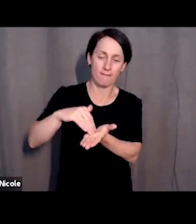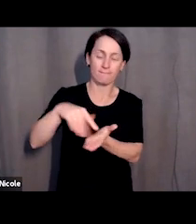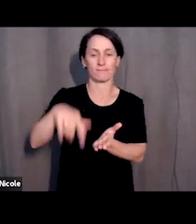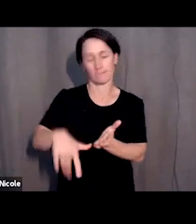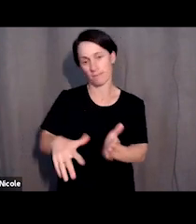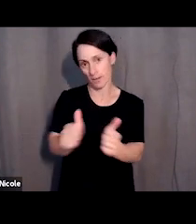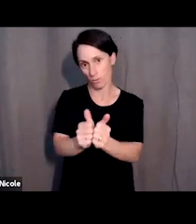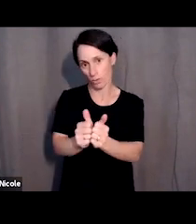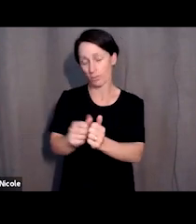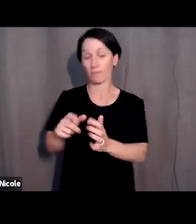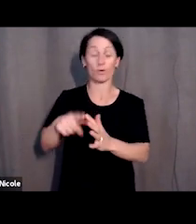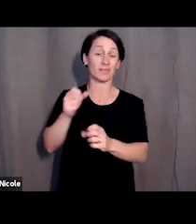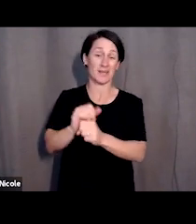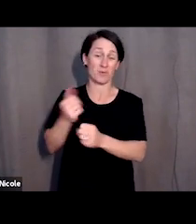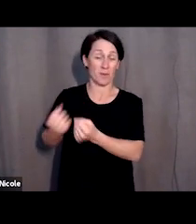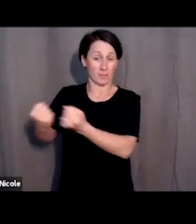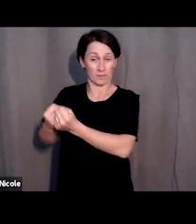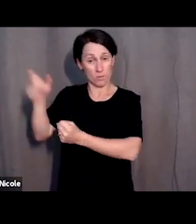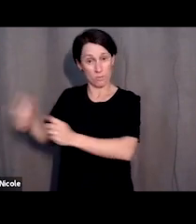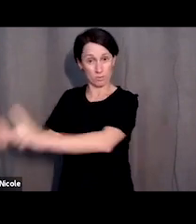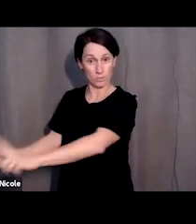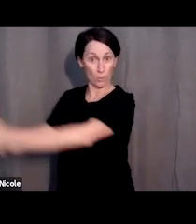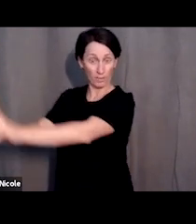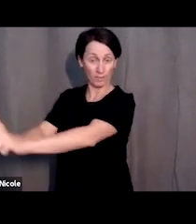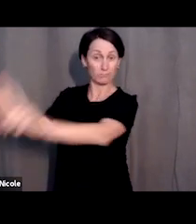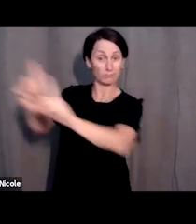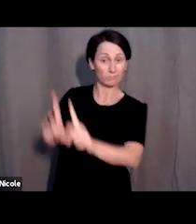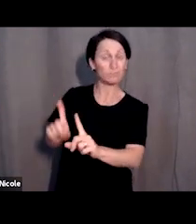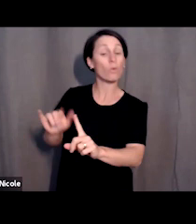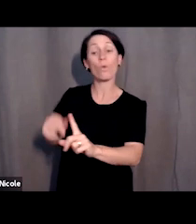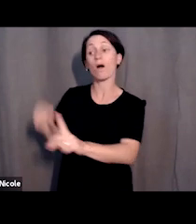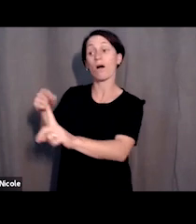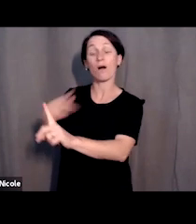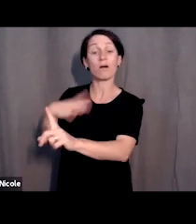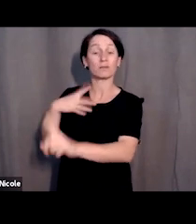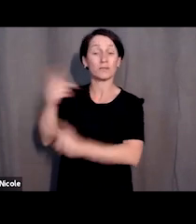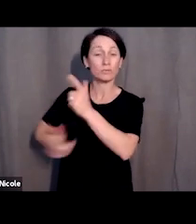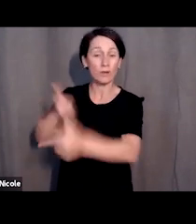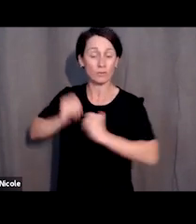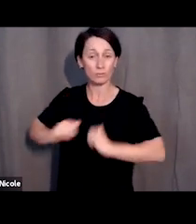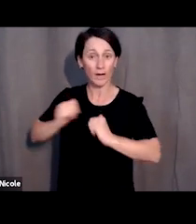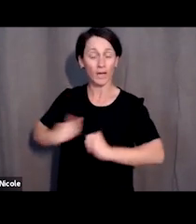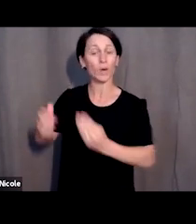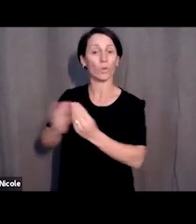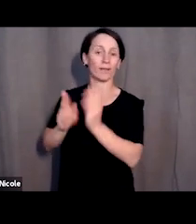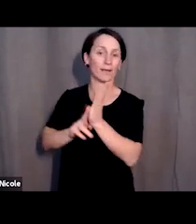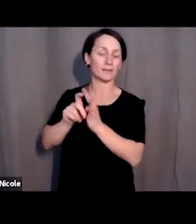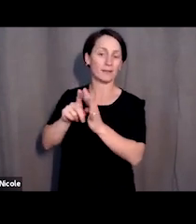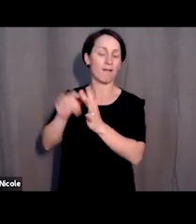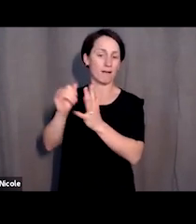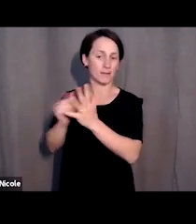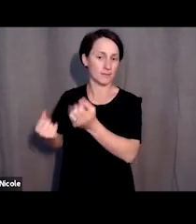person, and often it might have been some travel training with an NDIS support person, and then NDIS funding